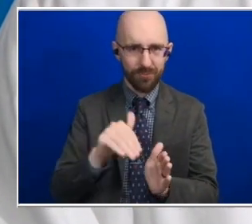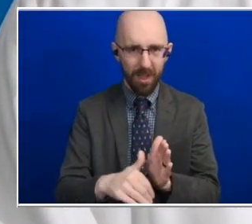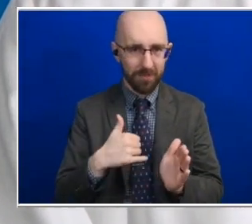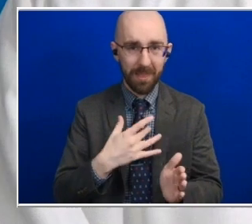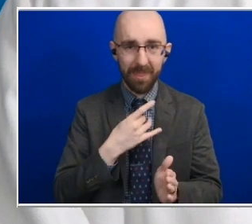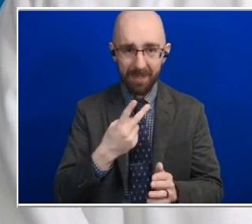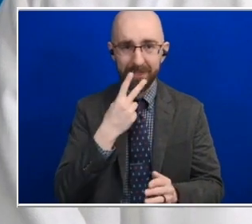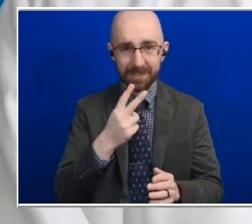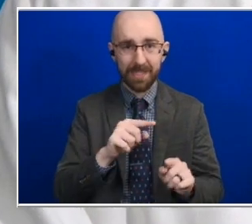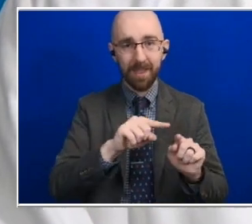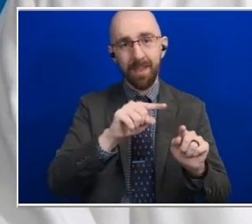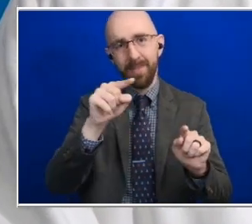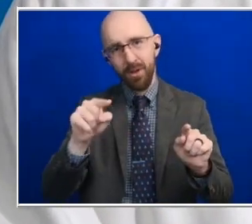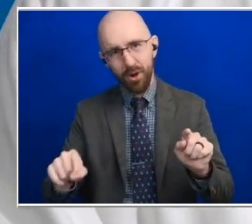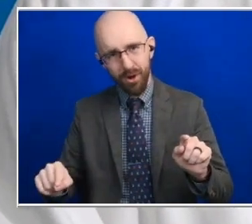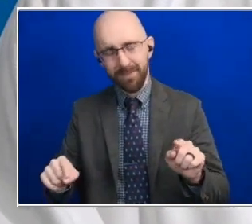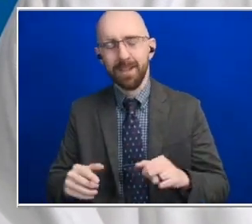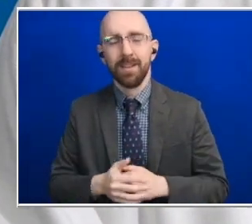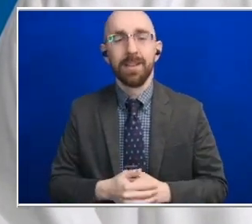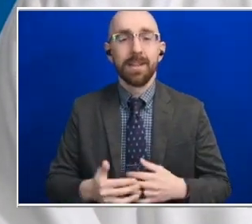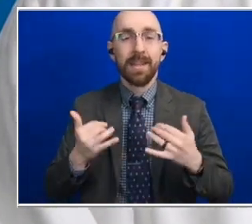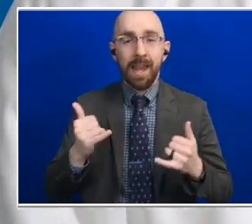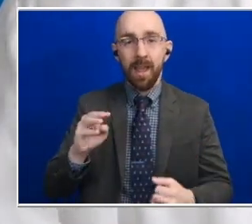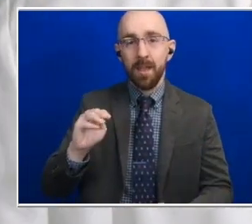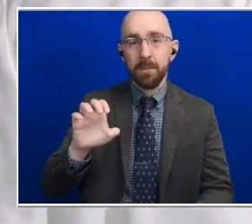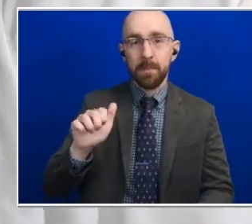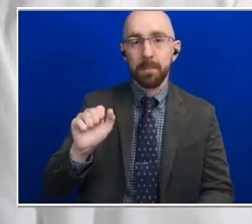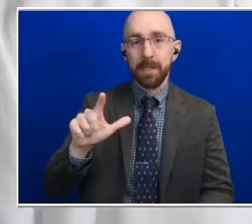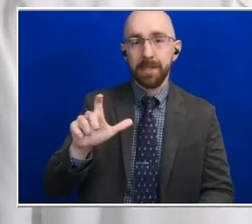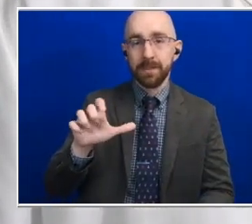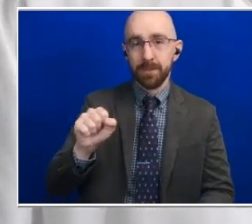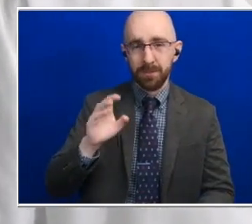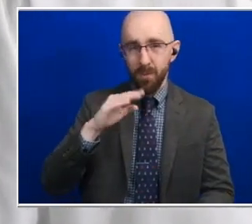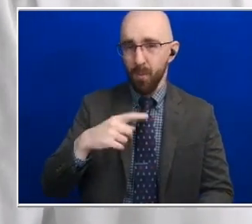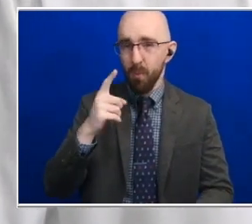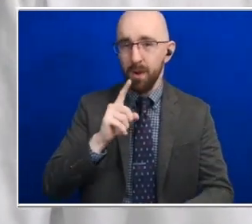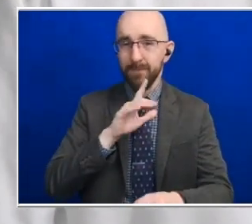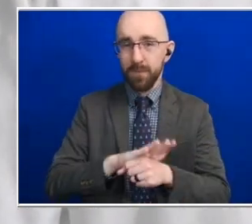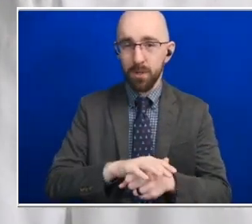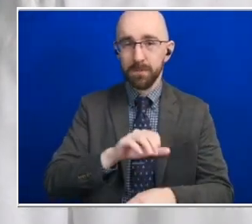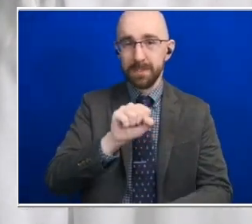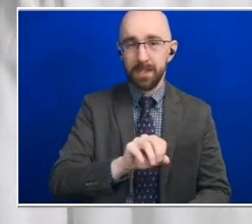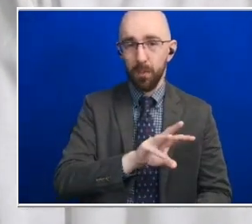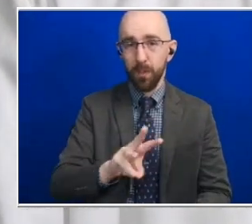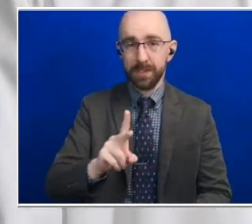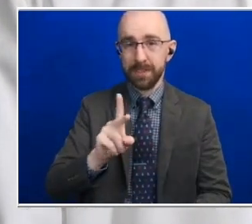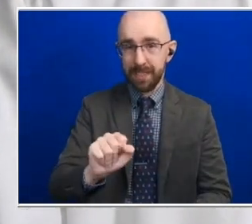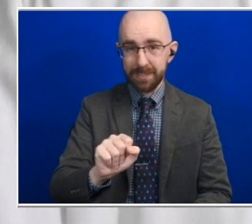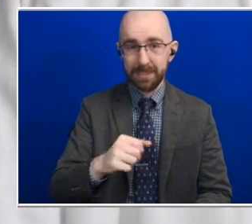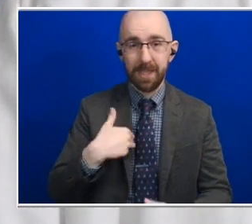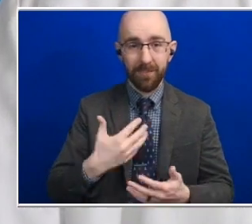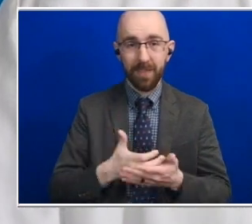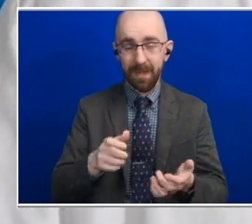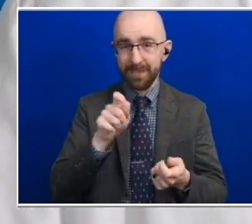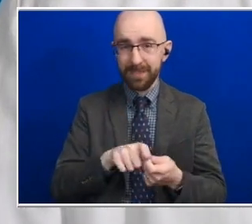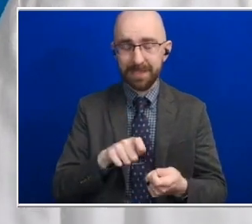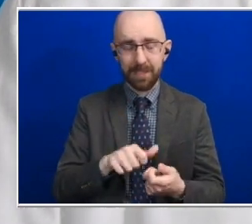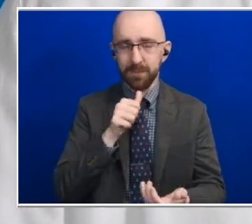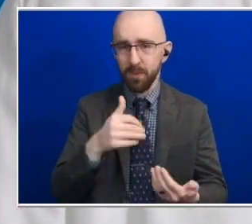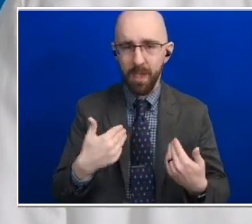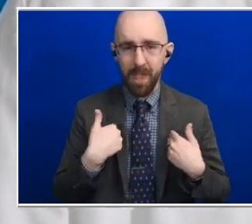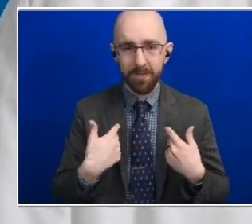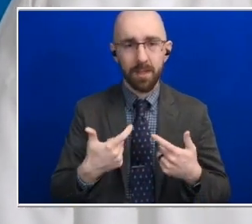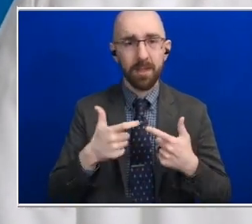curve. Yes. Okay, now on to measles. Yeah. We know there was 1 confirmed case in southwestern Kansas. We don't have a lot of details about that. Larger outbreaks, Texas,